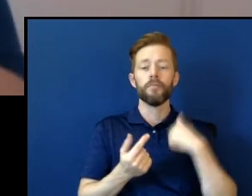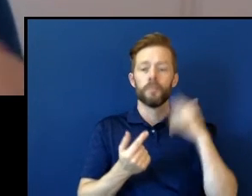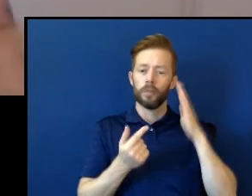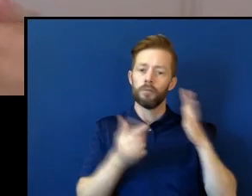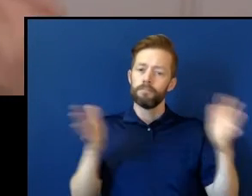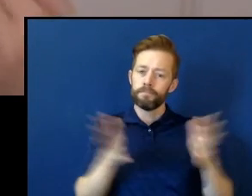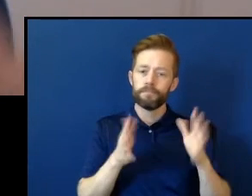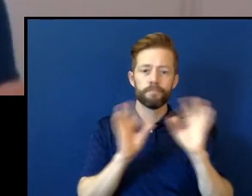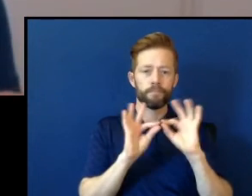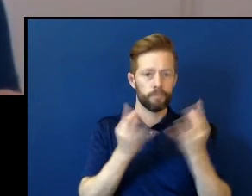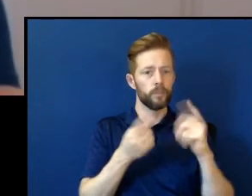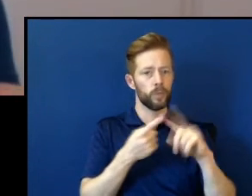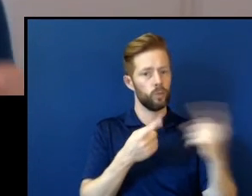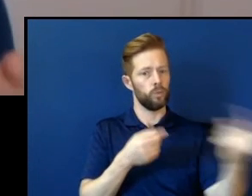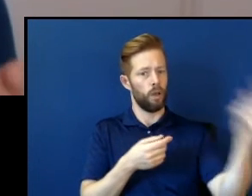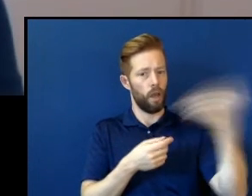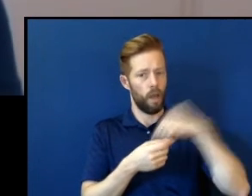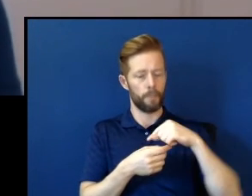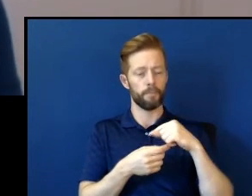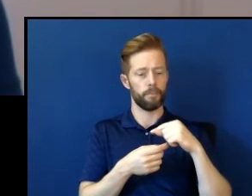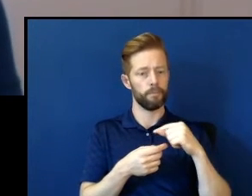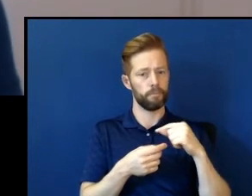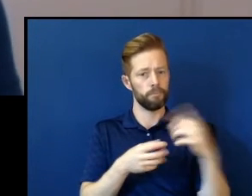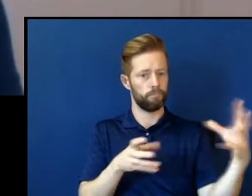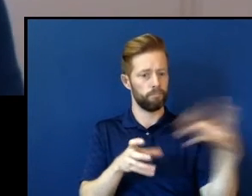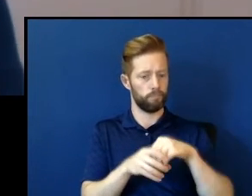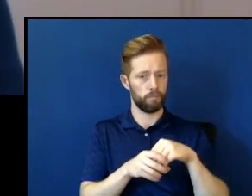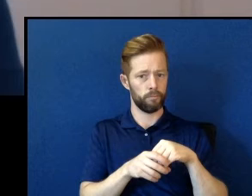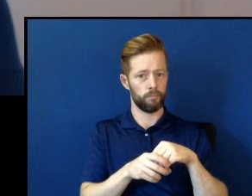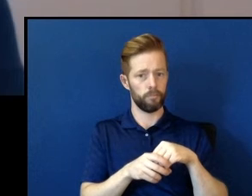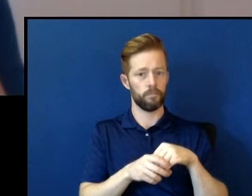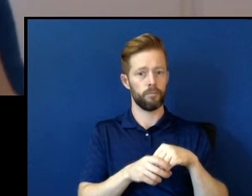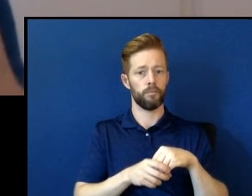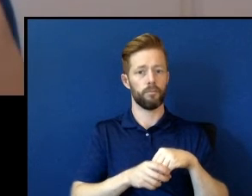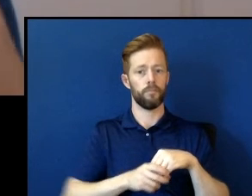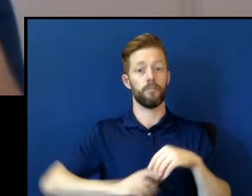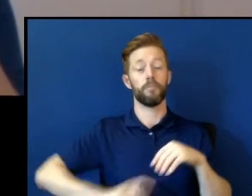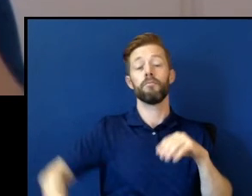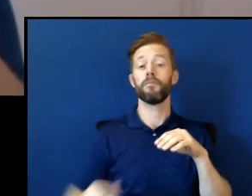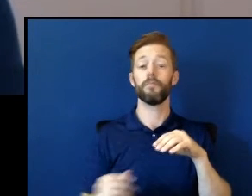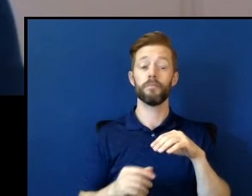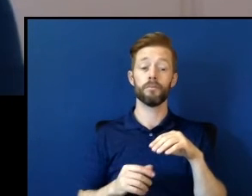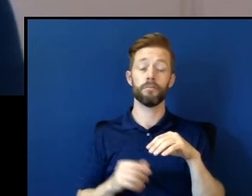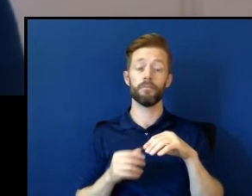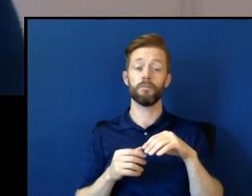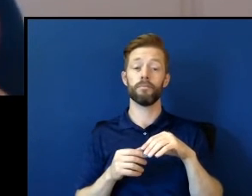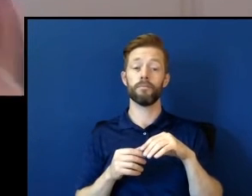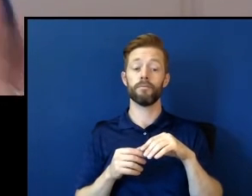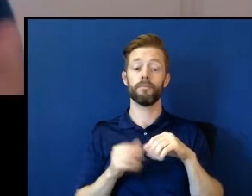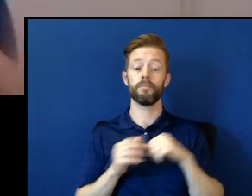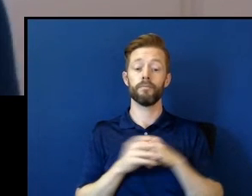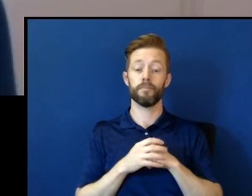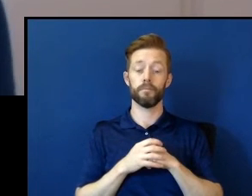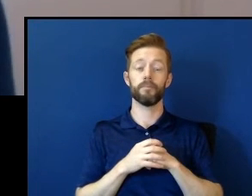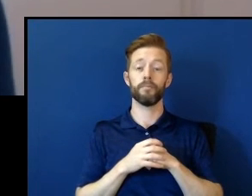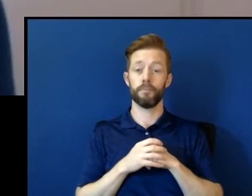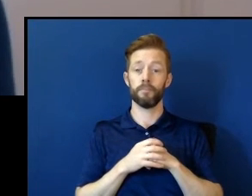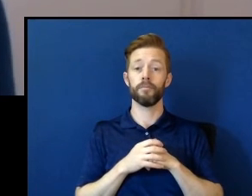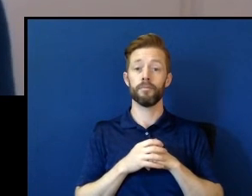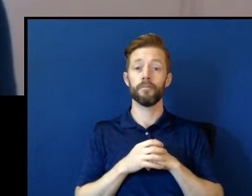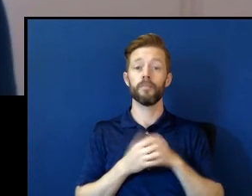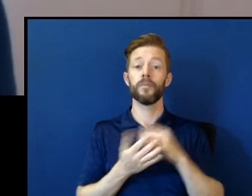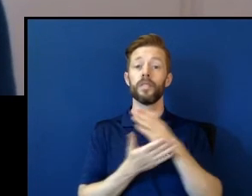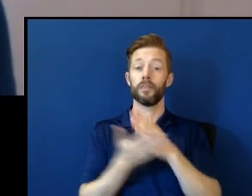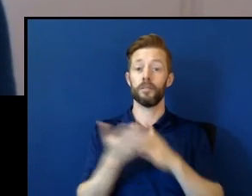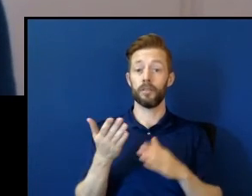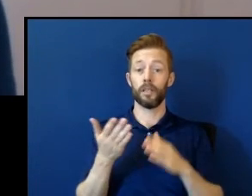group, I'll encourage families to come and participate. And if the child is just observing, because I do have